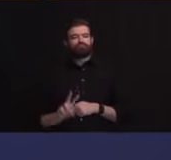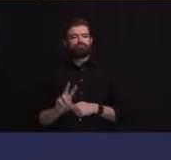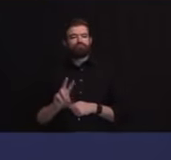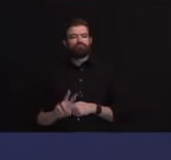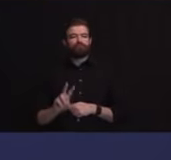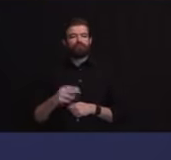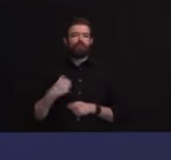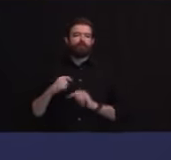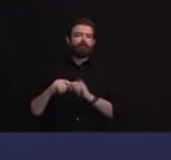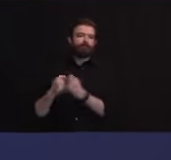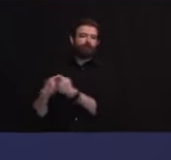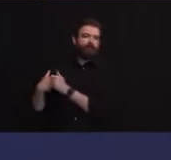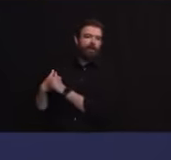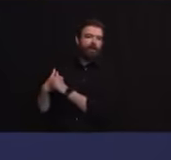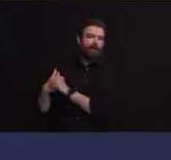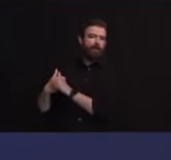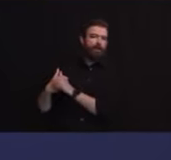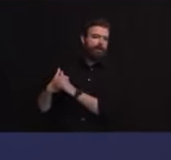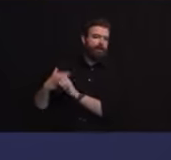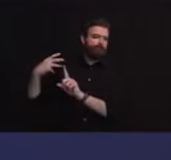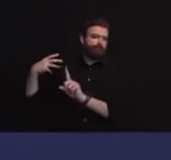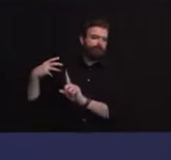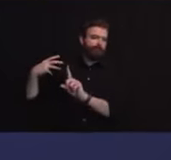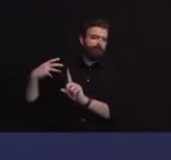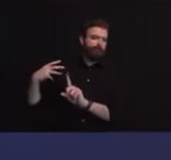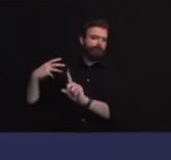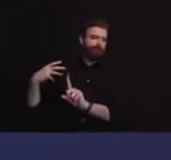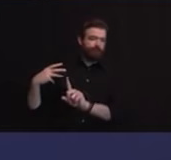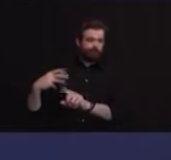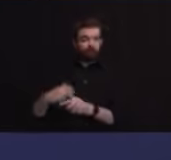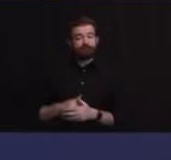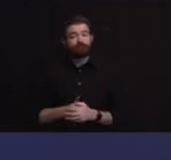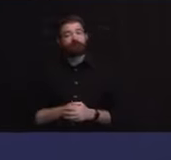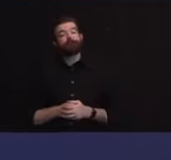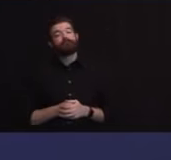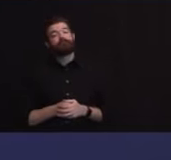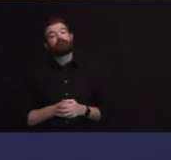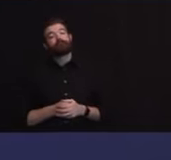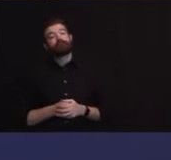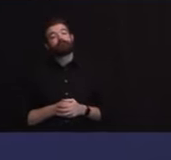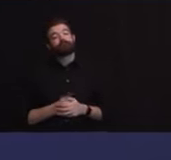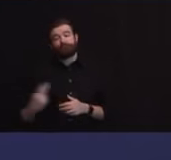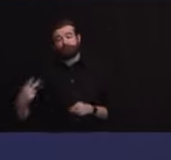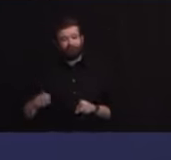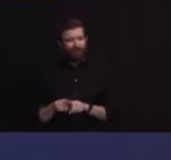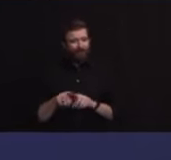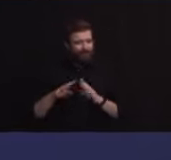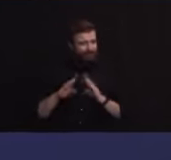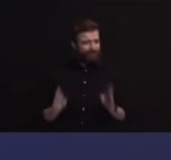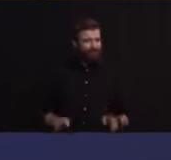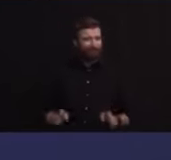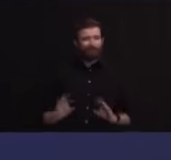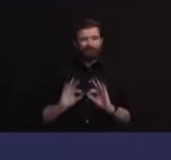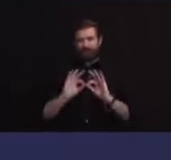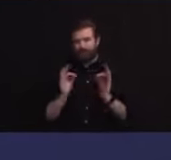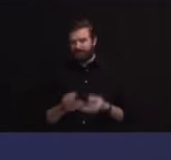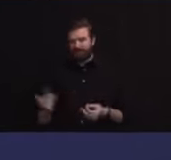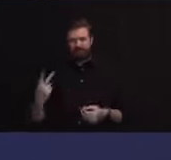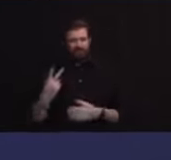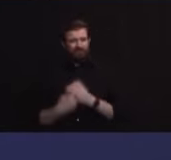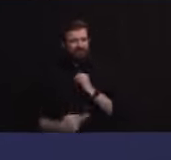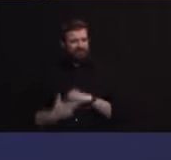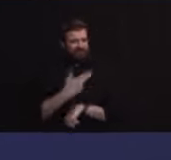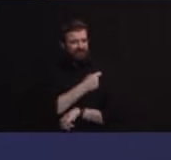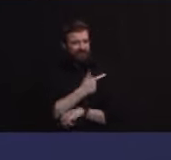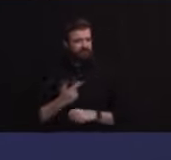think technically we don't, we're in the same bubble, we're in the same household, we've both been vaccinated, which I think is less relevant in this case.